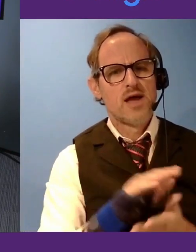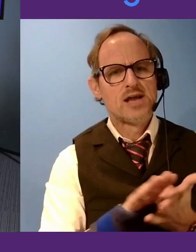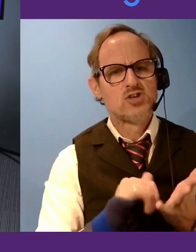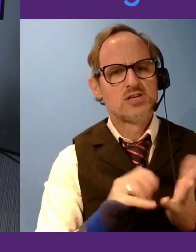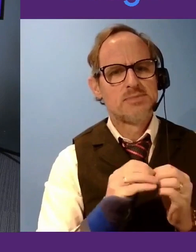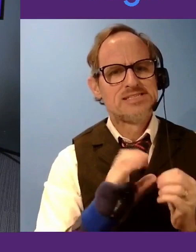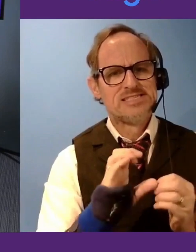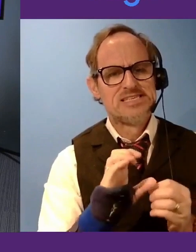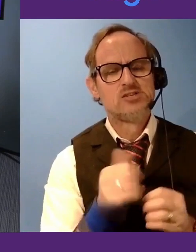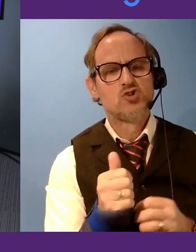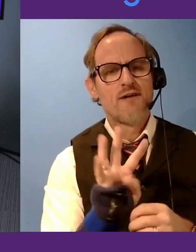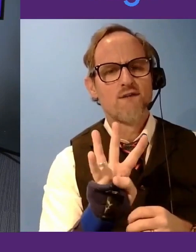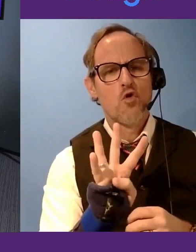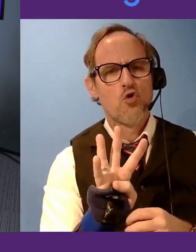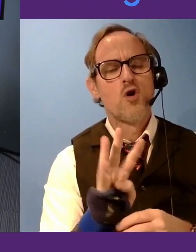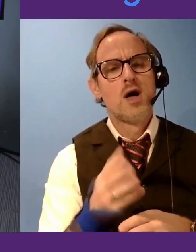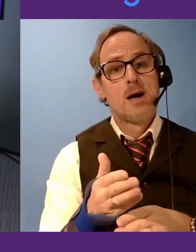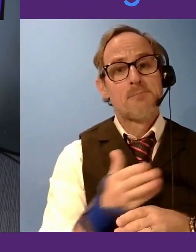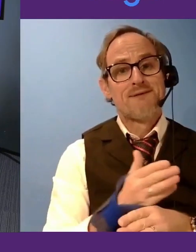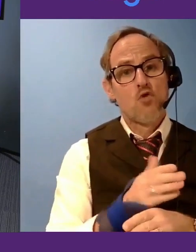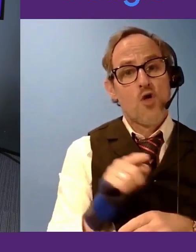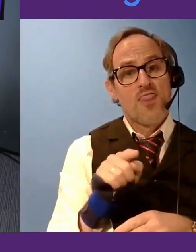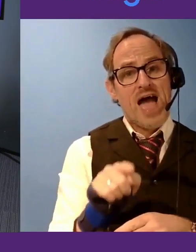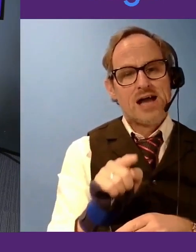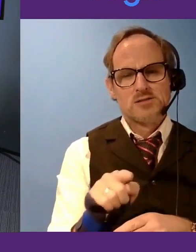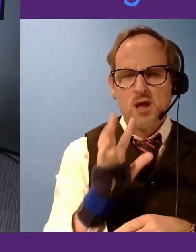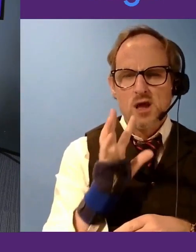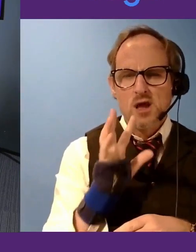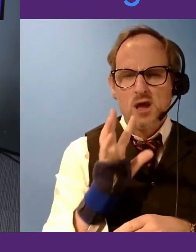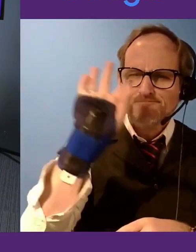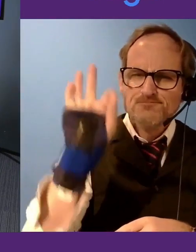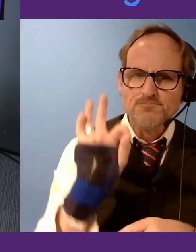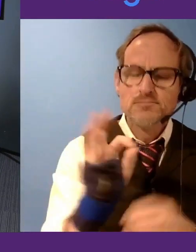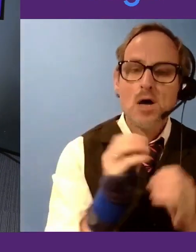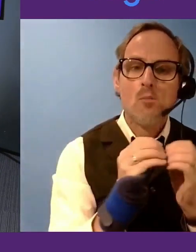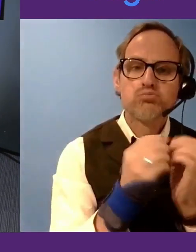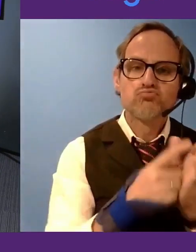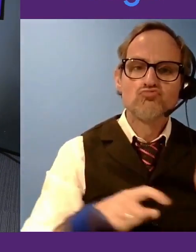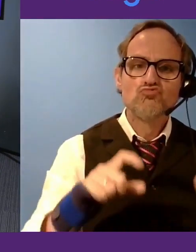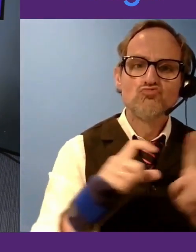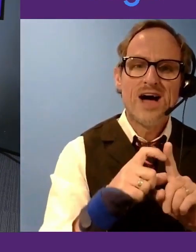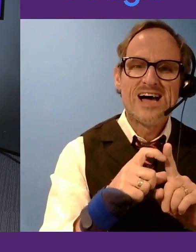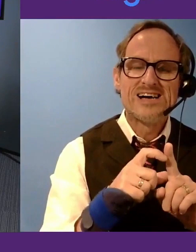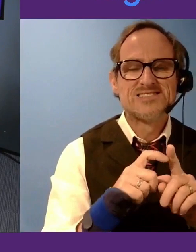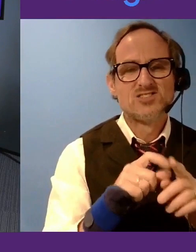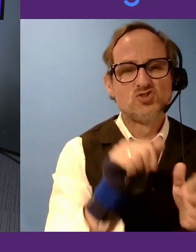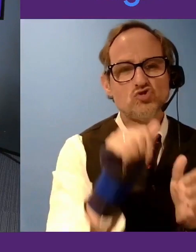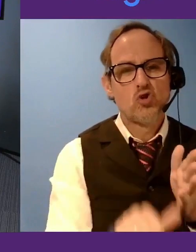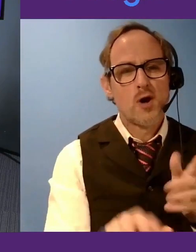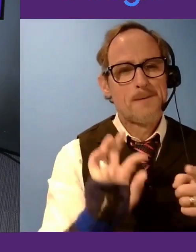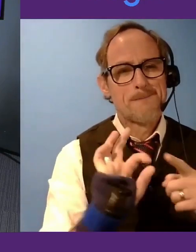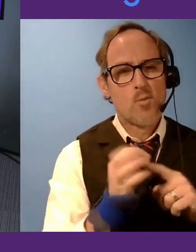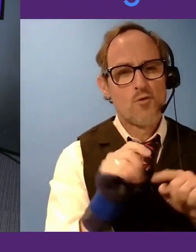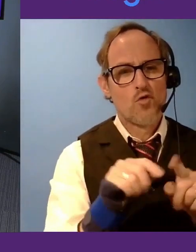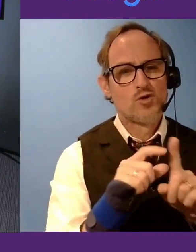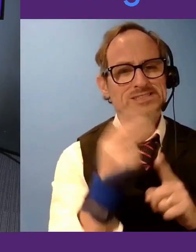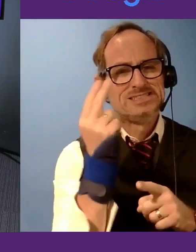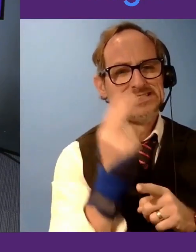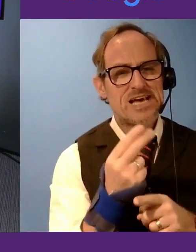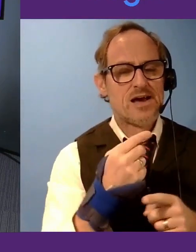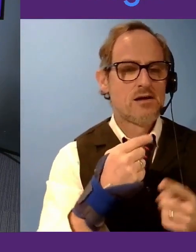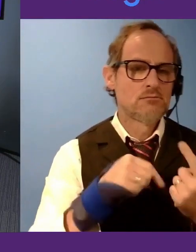this, brands really form almost the first touch point design that many people have with a company or